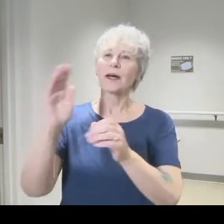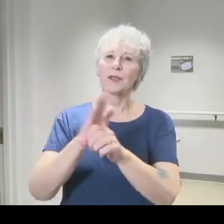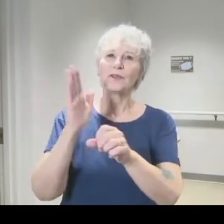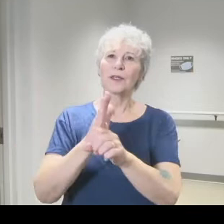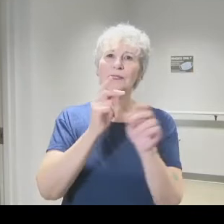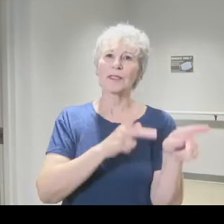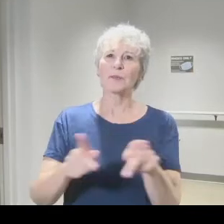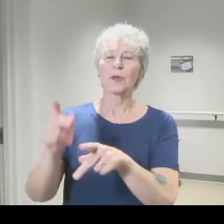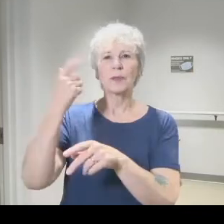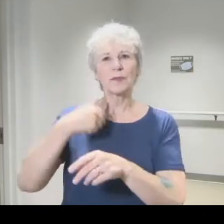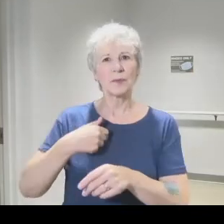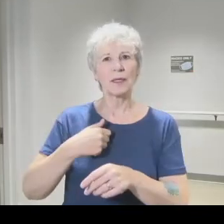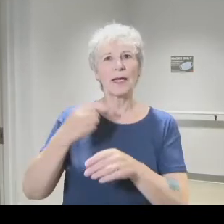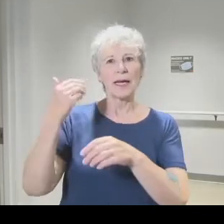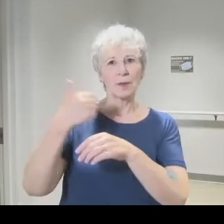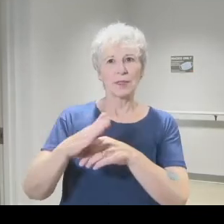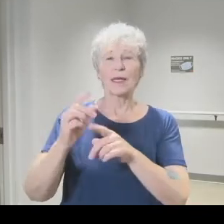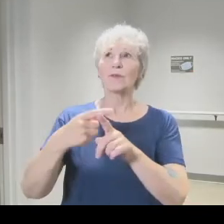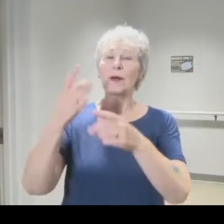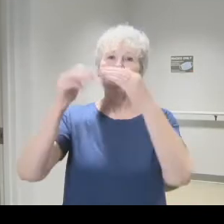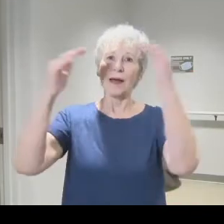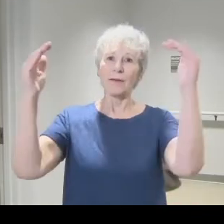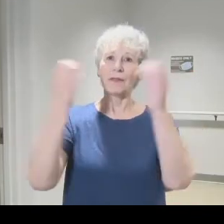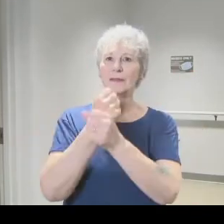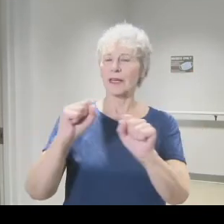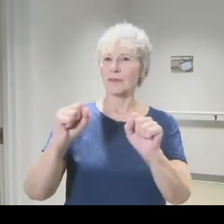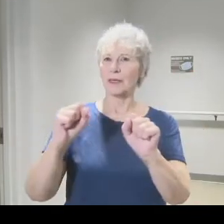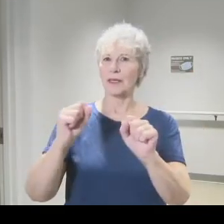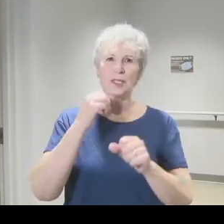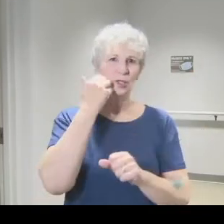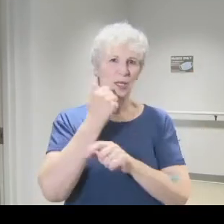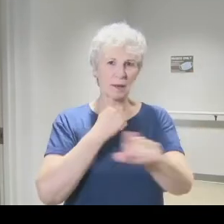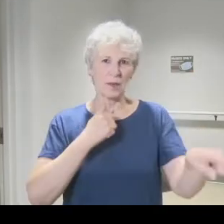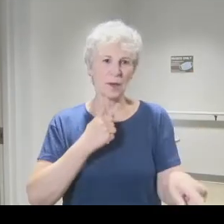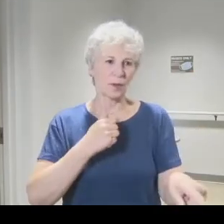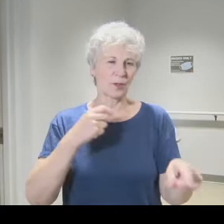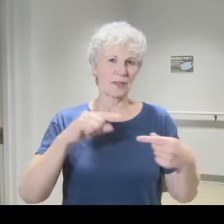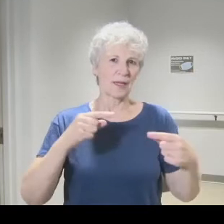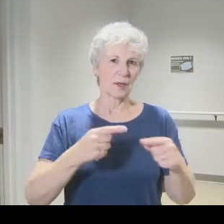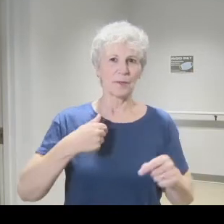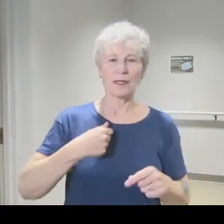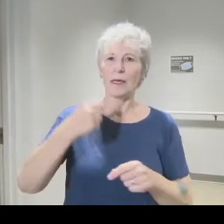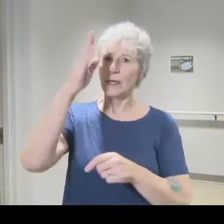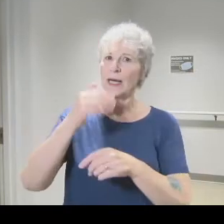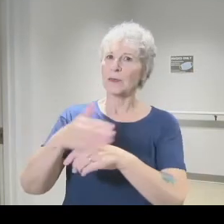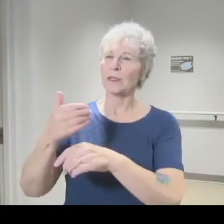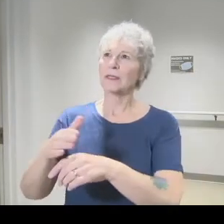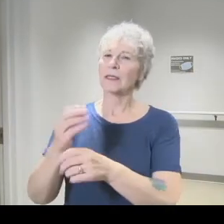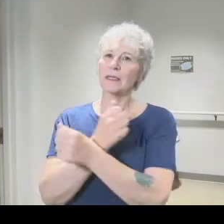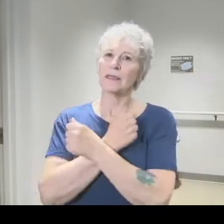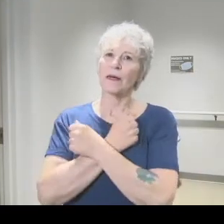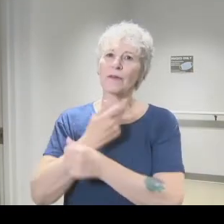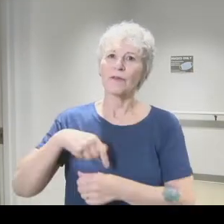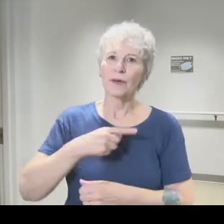me. He will send from heaven and save me. He will put to shame him who tramples on me. God will send out his steadfast love and his